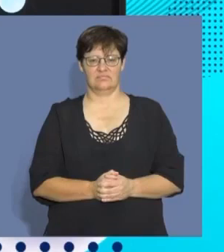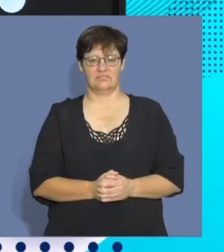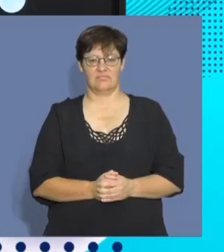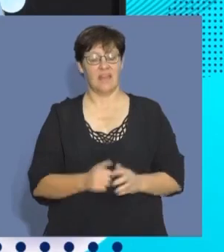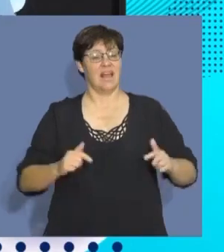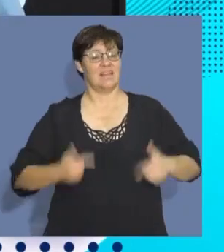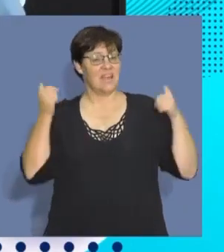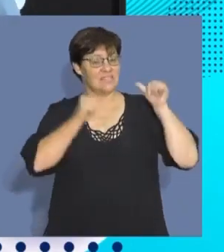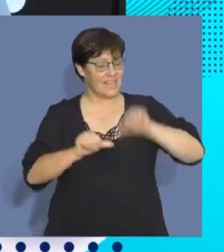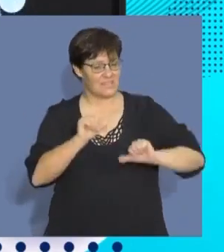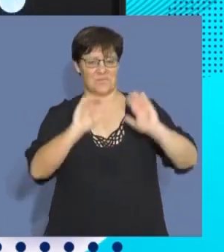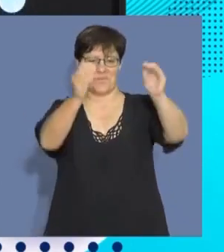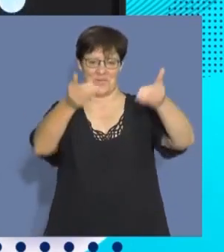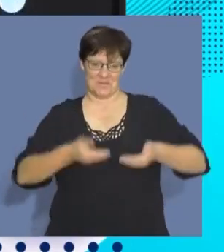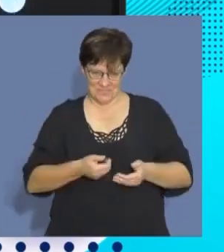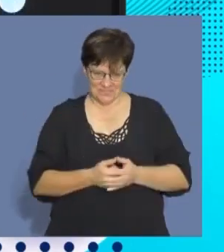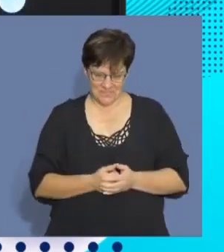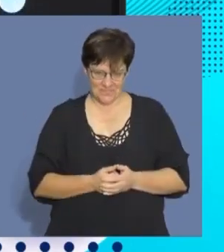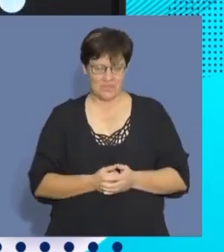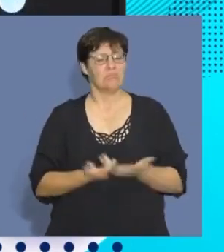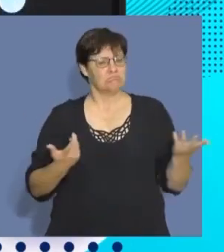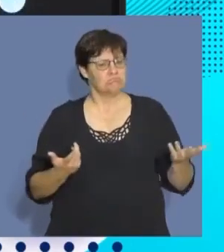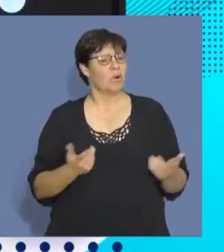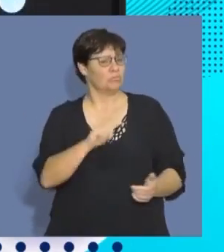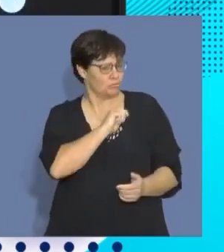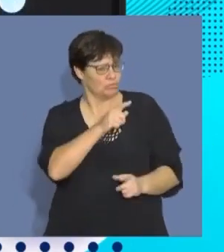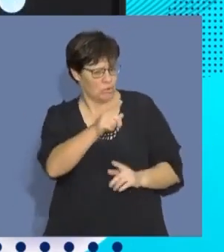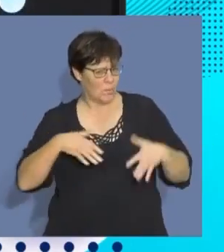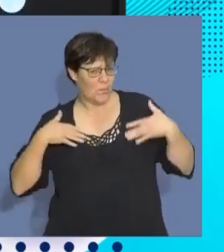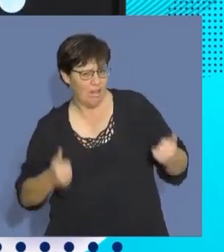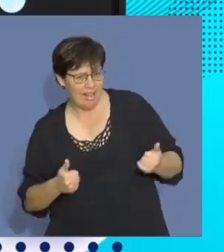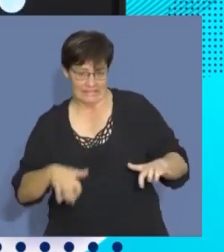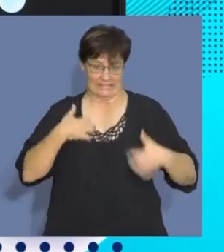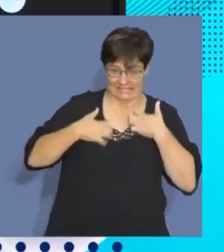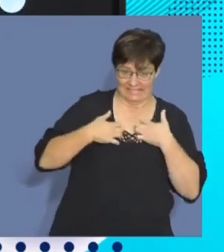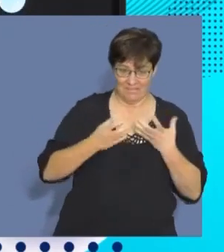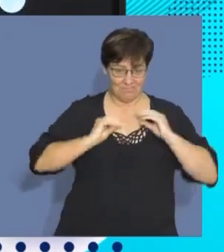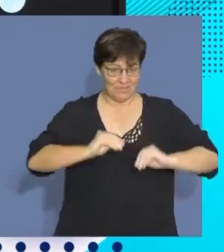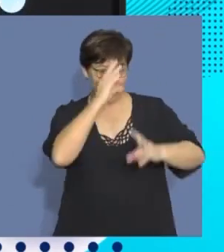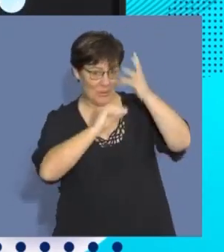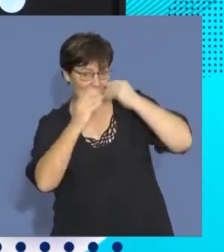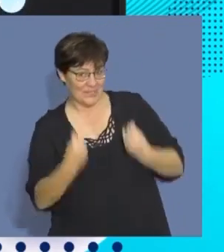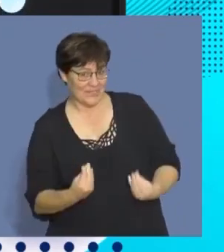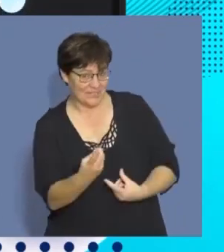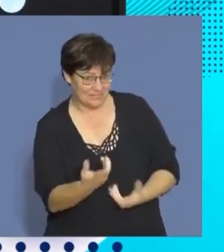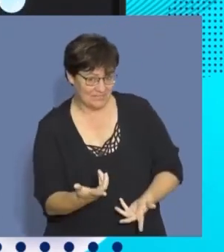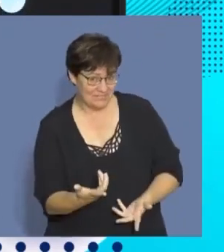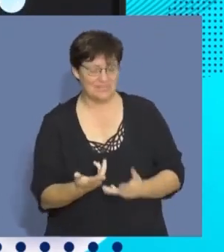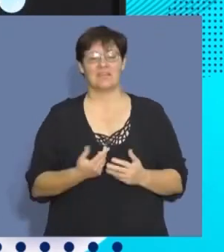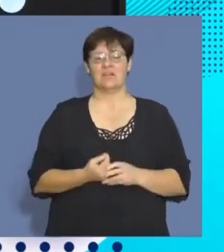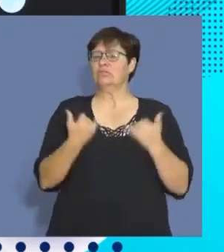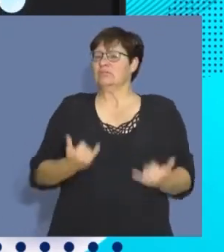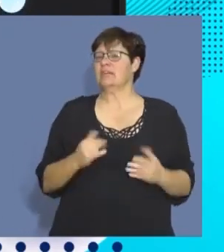Welcome life science learners to another installment. Trust that you guys are well and excited about our lesson today. In our lesson today, we're going to continue